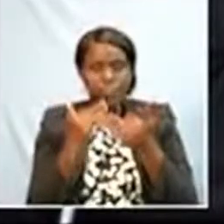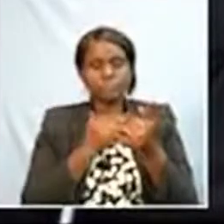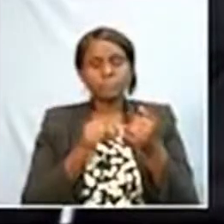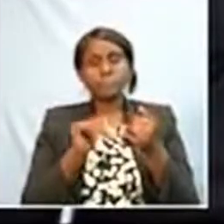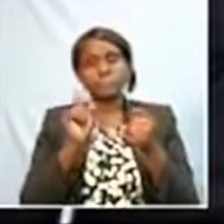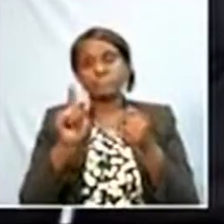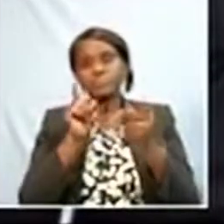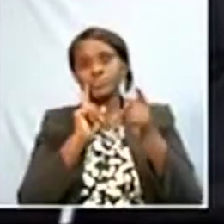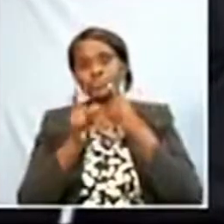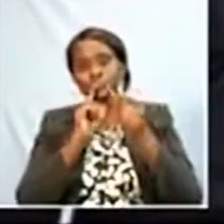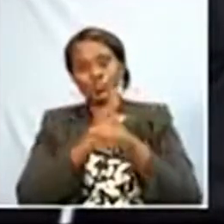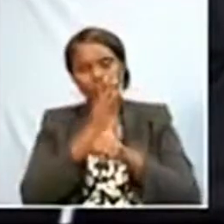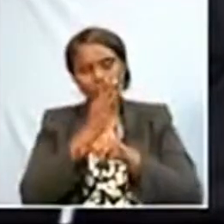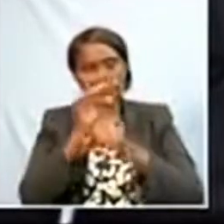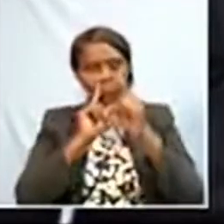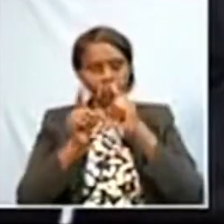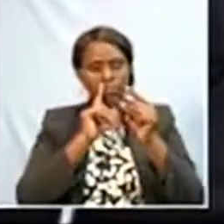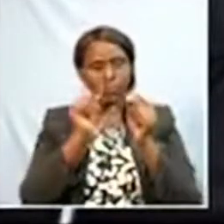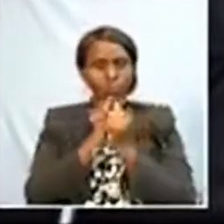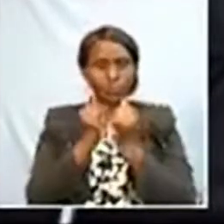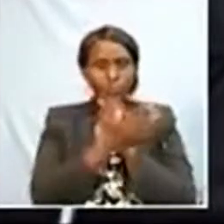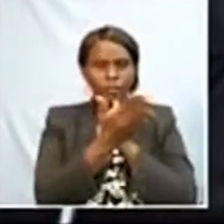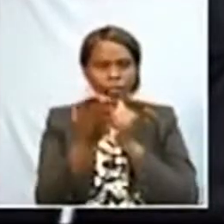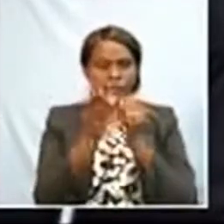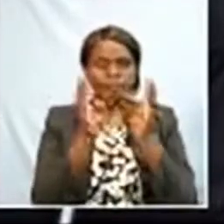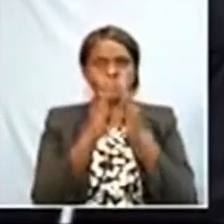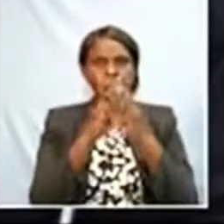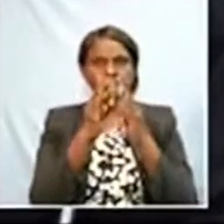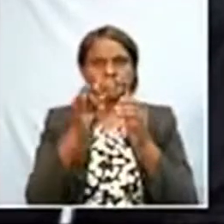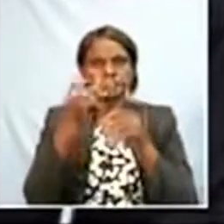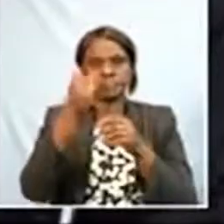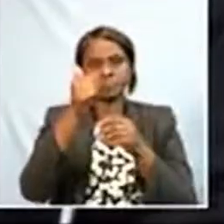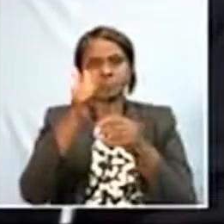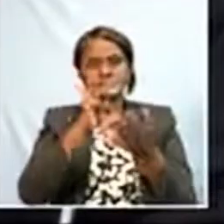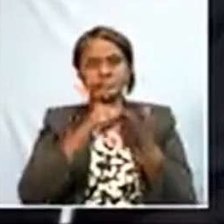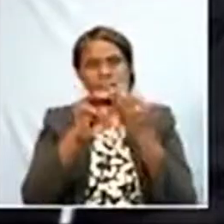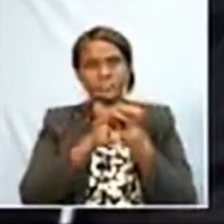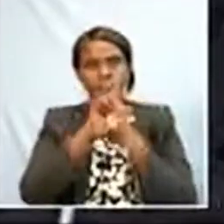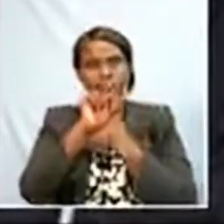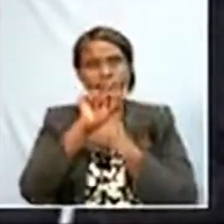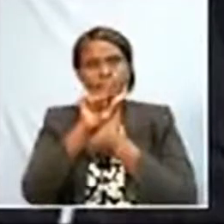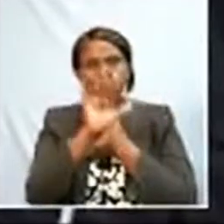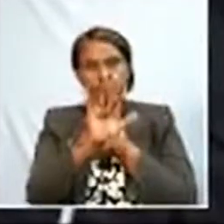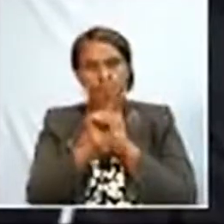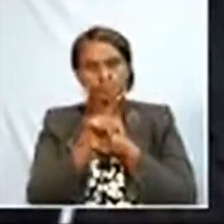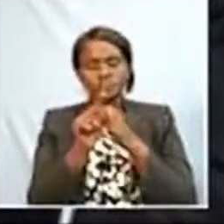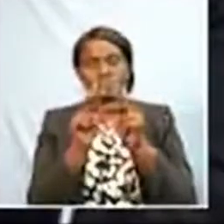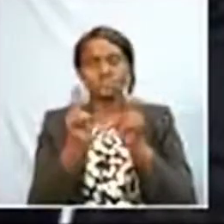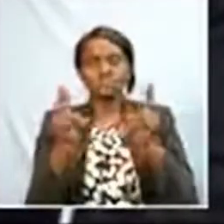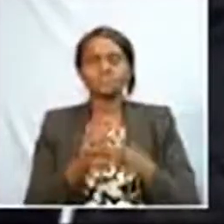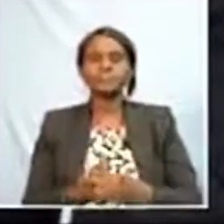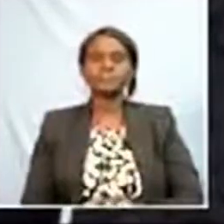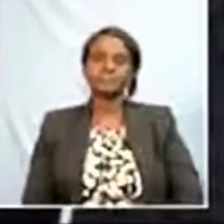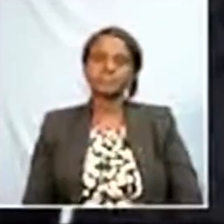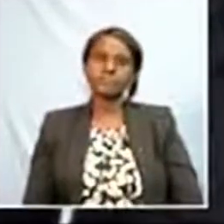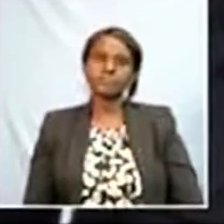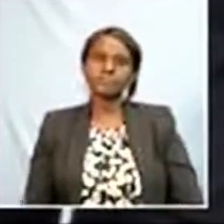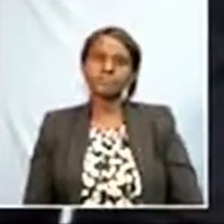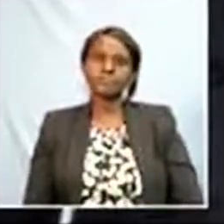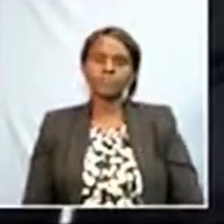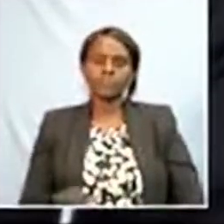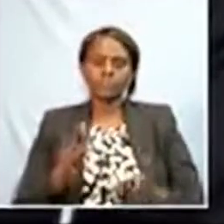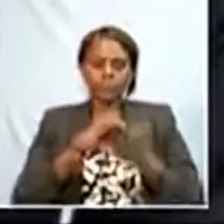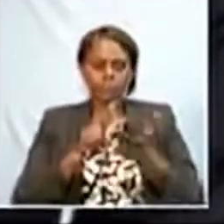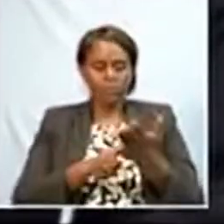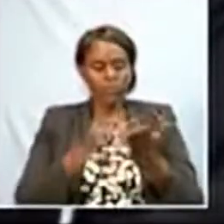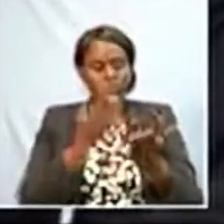talking, after the deliberations of CDF at its meeting of 10th March 2025. So the status is that